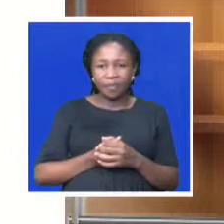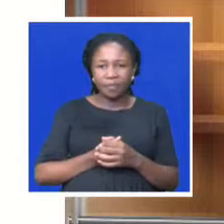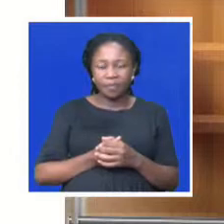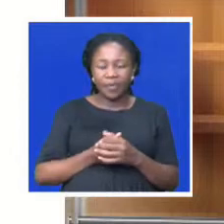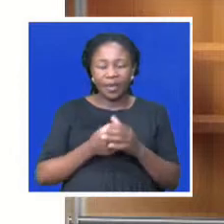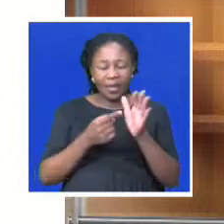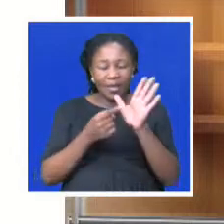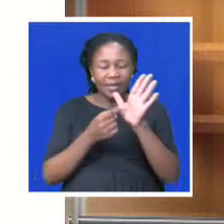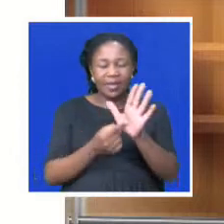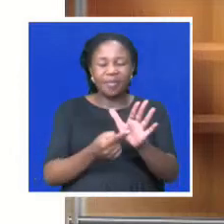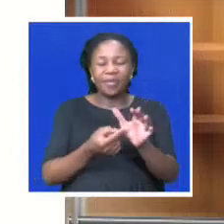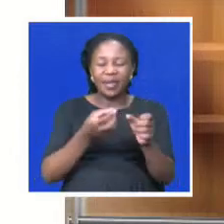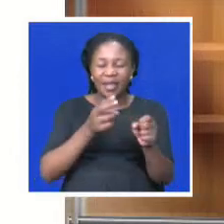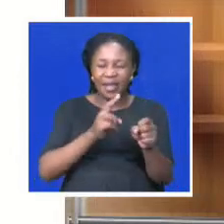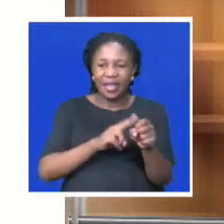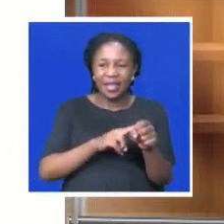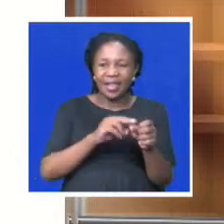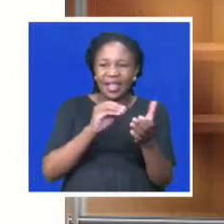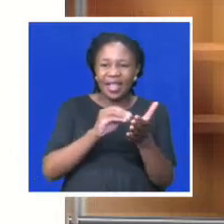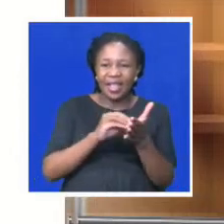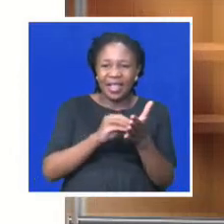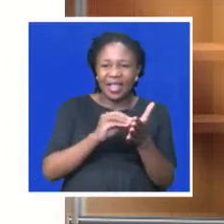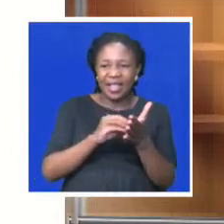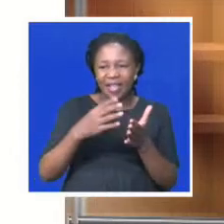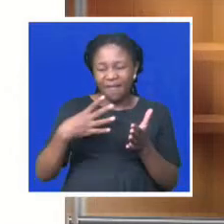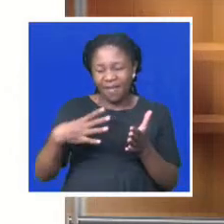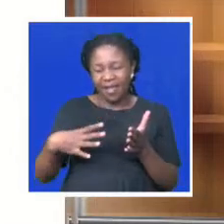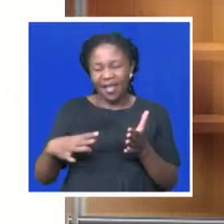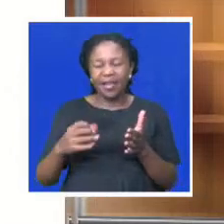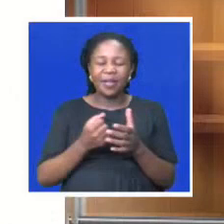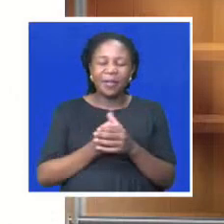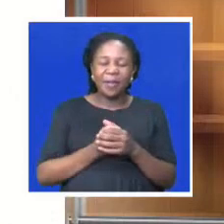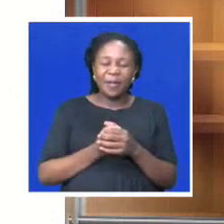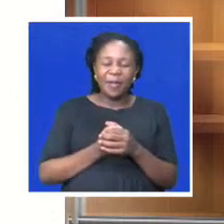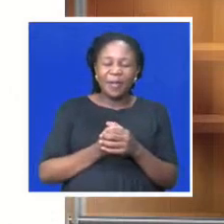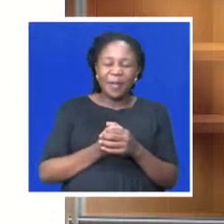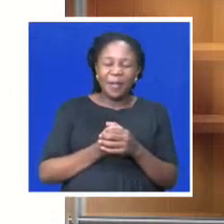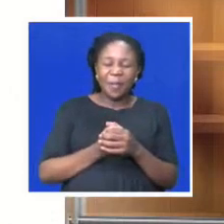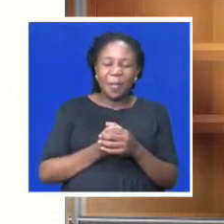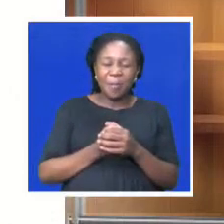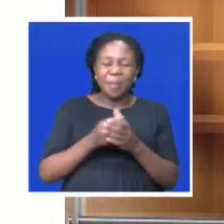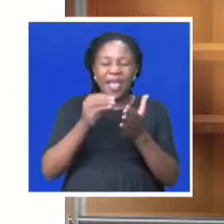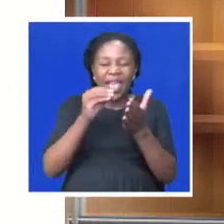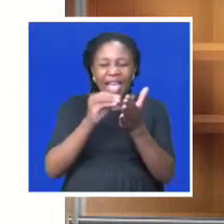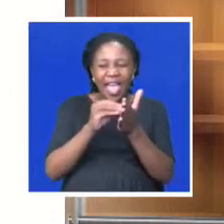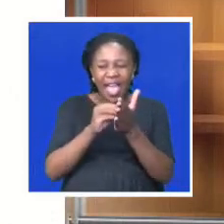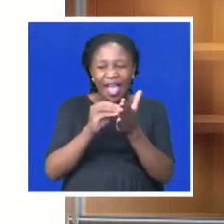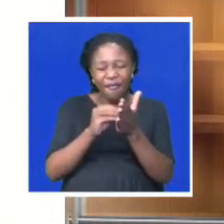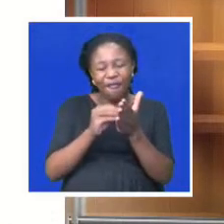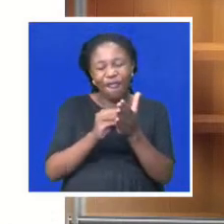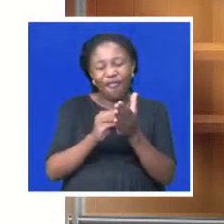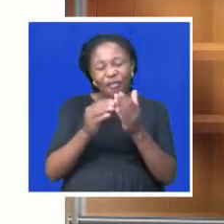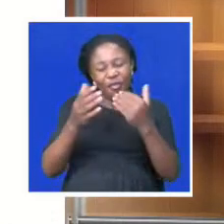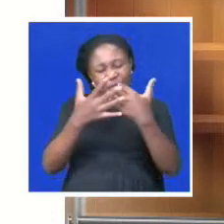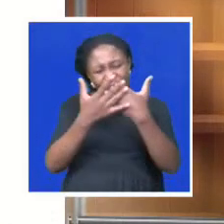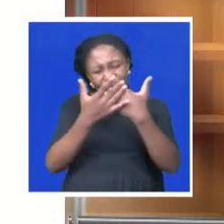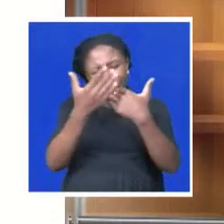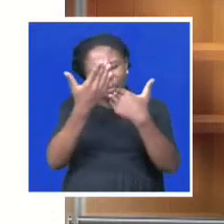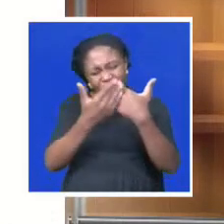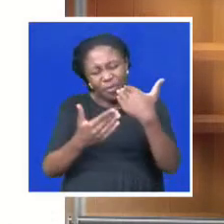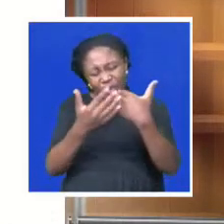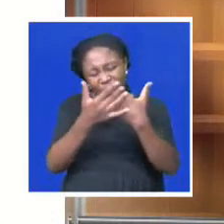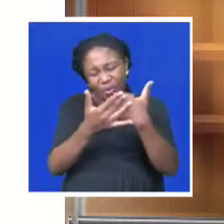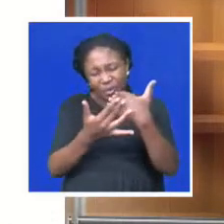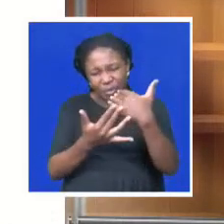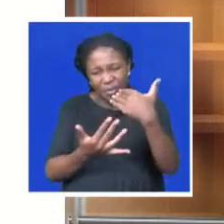For example, this one, dear Lena, it had a crack in it. It also appeals to the sense of sight, because we